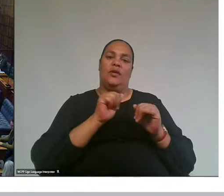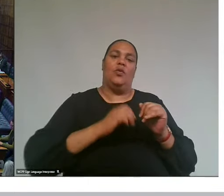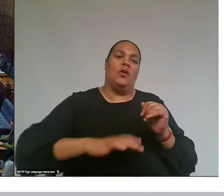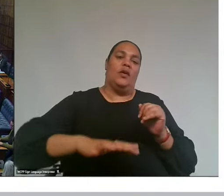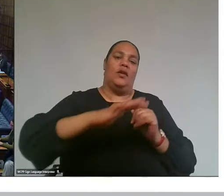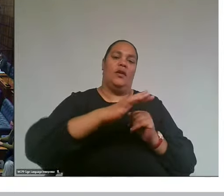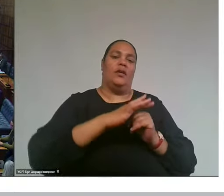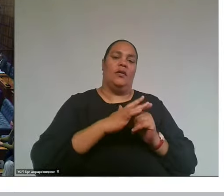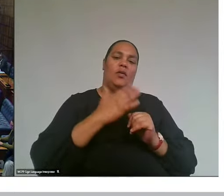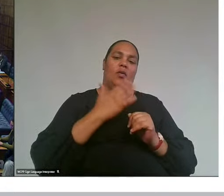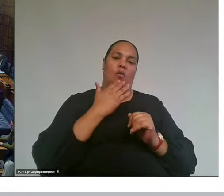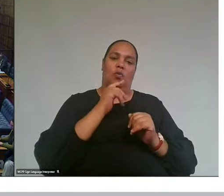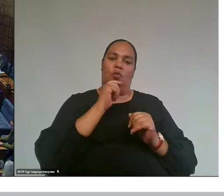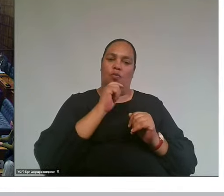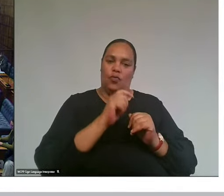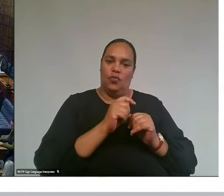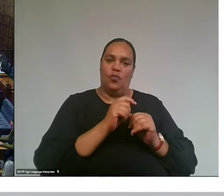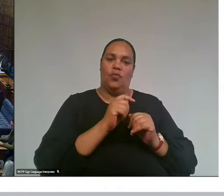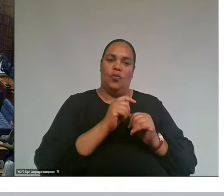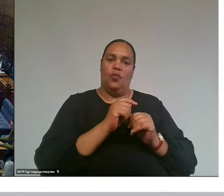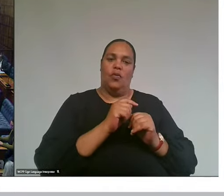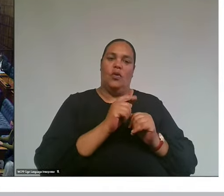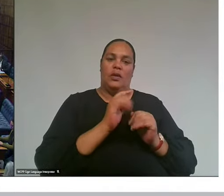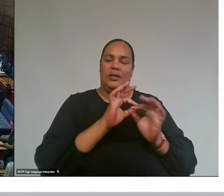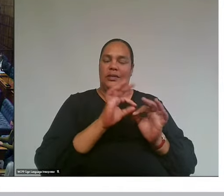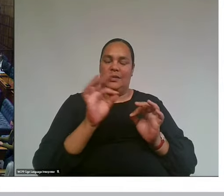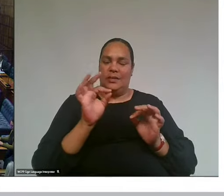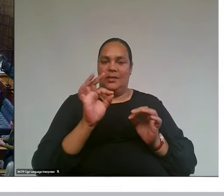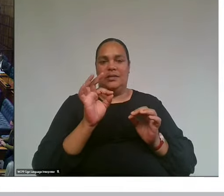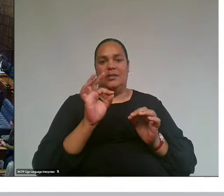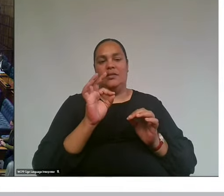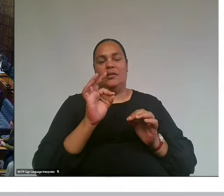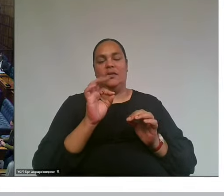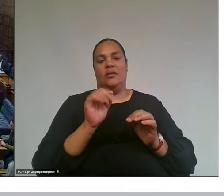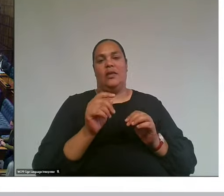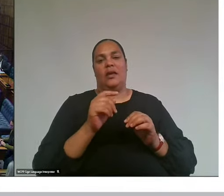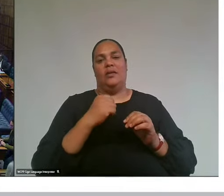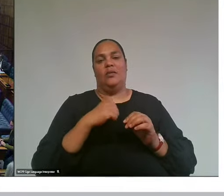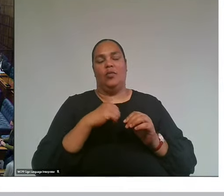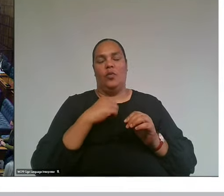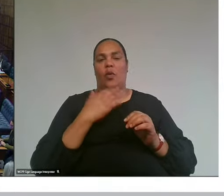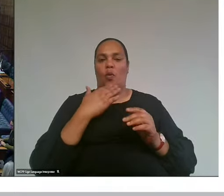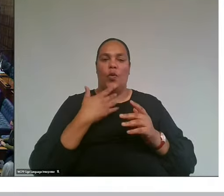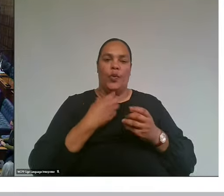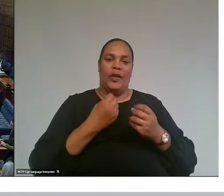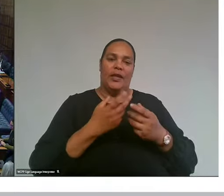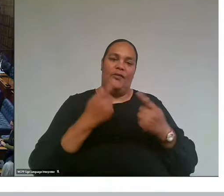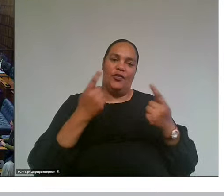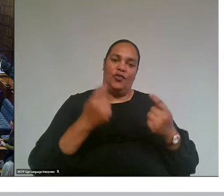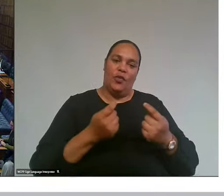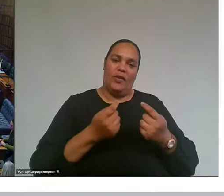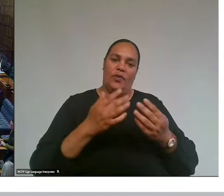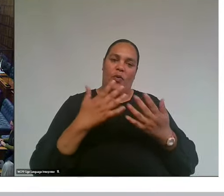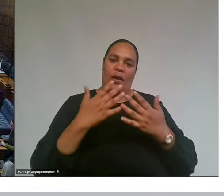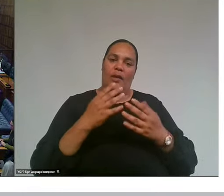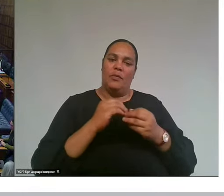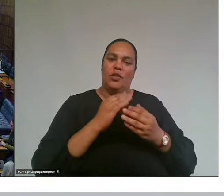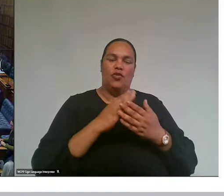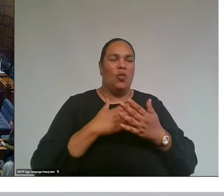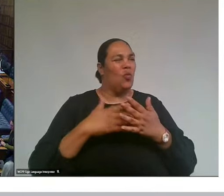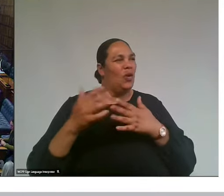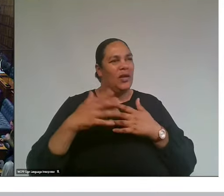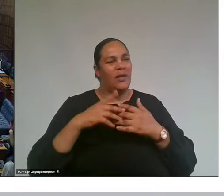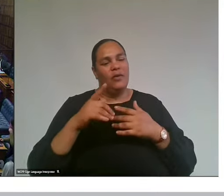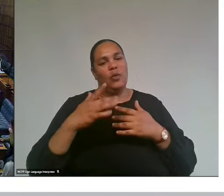areas who are actually residents of these municipalities where we can actually strengthen your hand and making sure whatever you want to